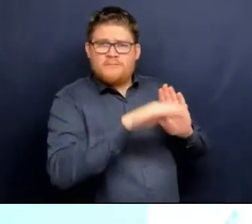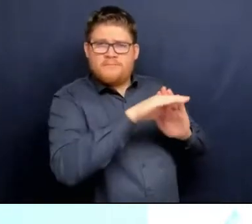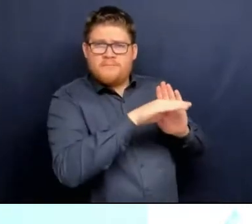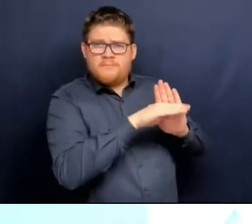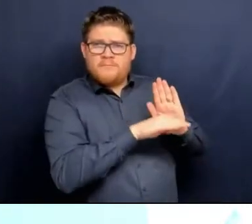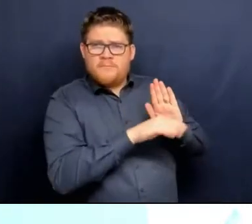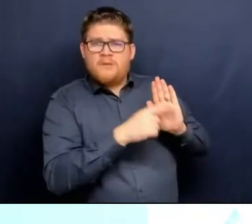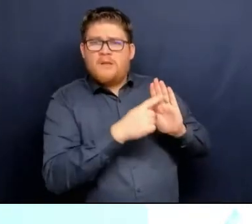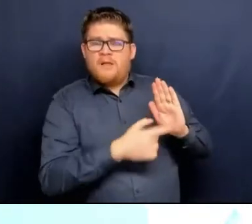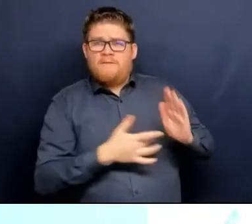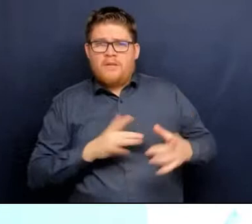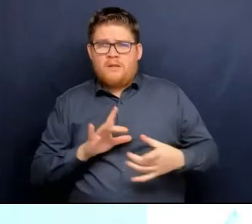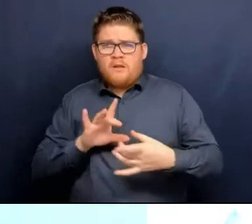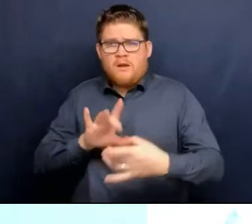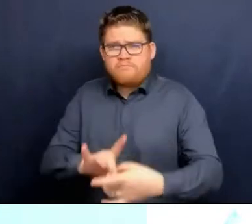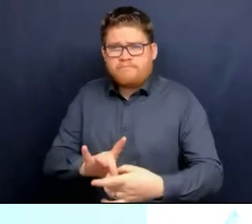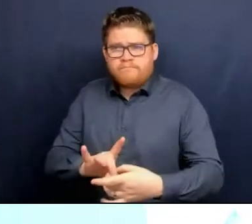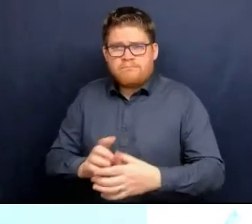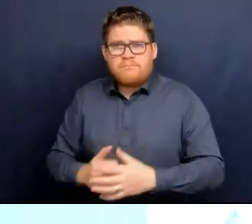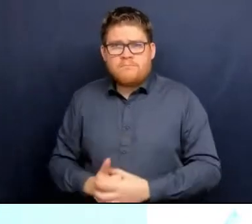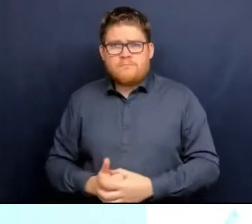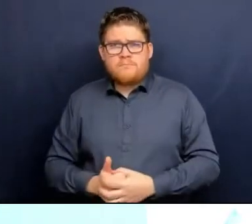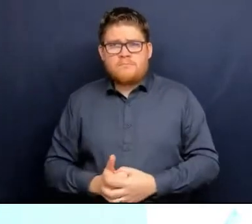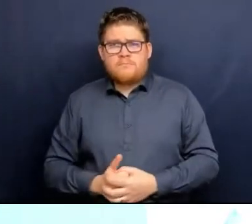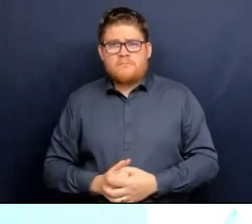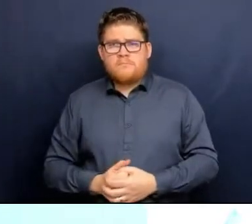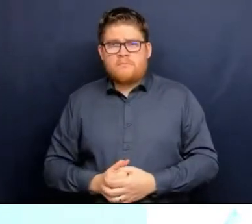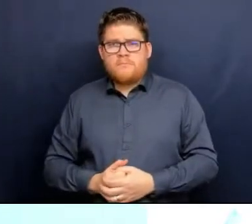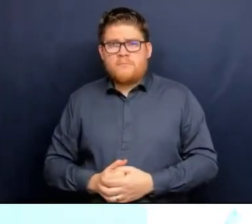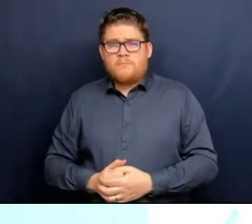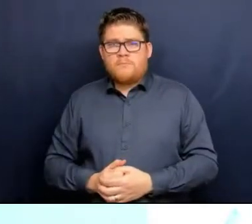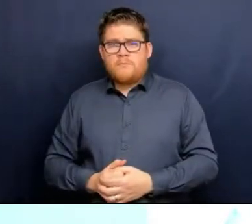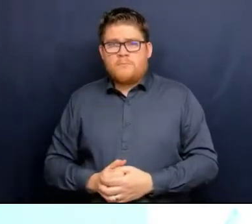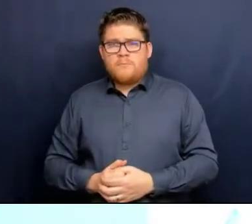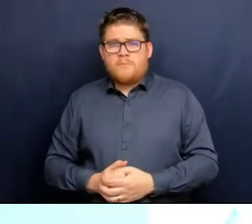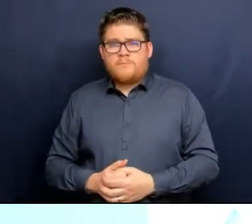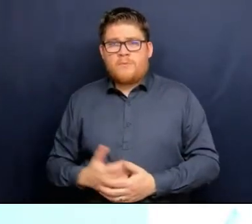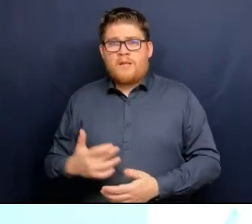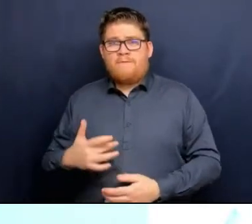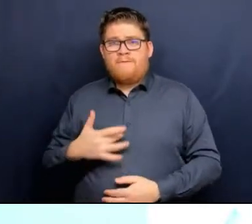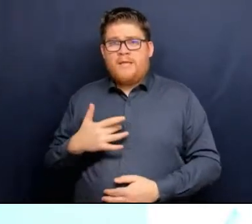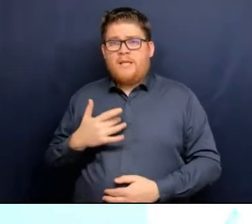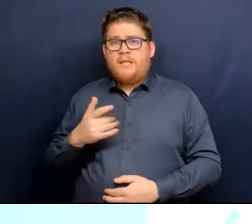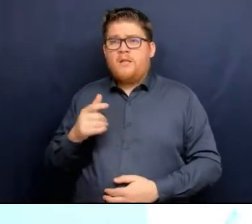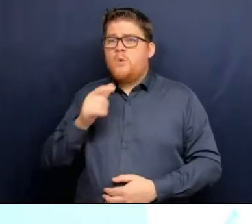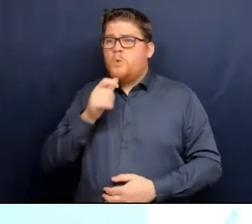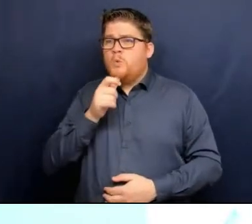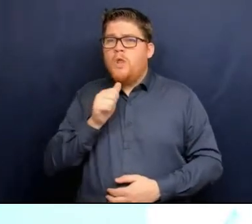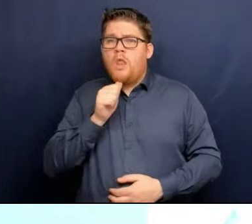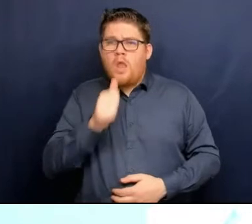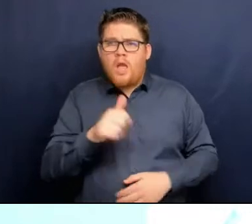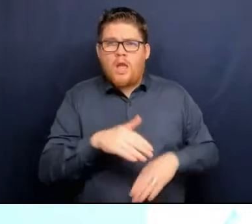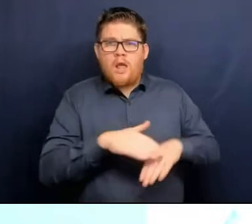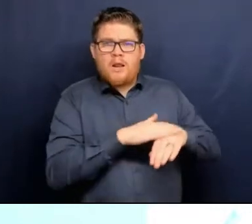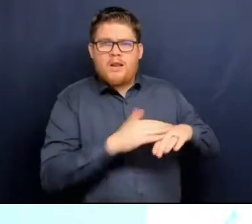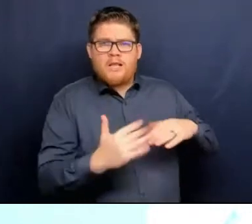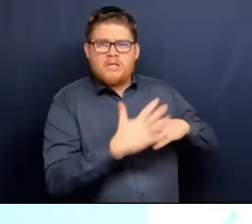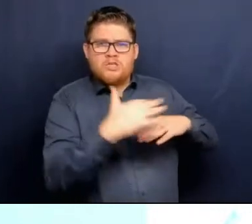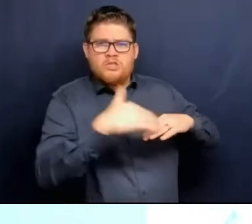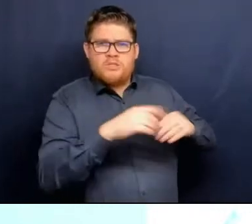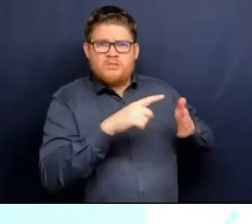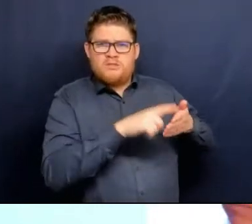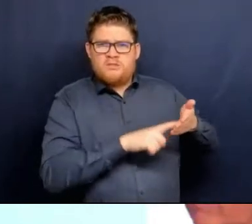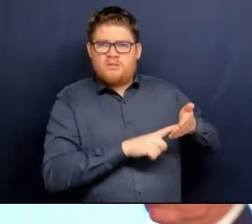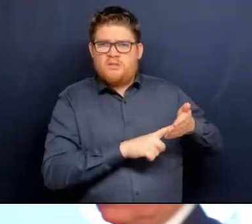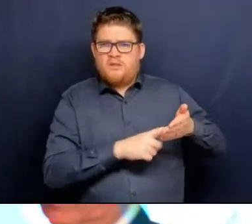are not Indigenous see this as overwhelming. Well, everybody sees this as overwhelming and perhaps more aspirational than actual. And so I'm wondering if you could just talk a bit about what you